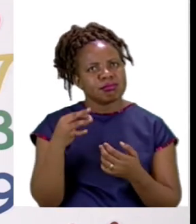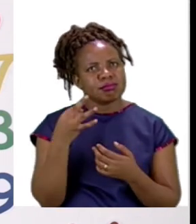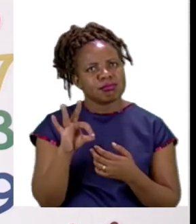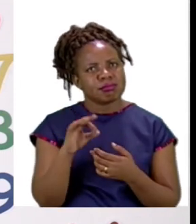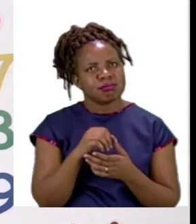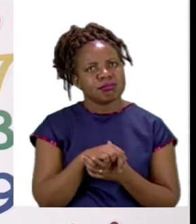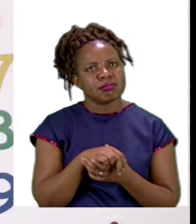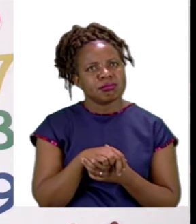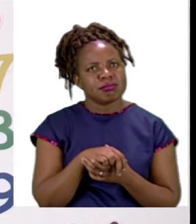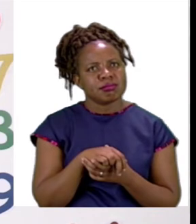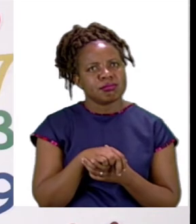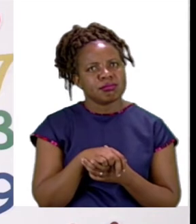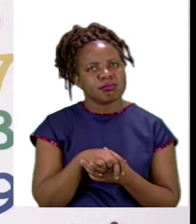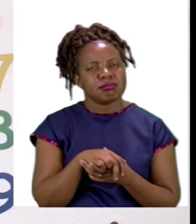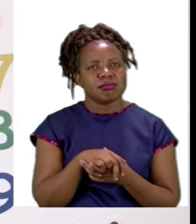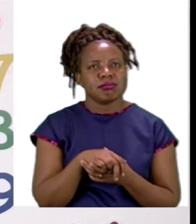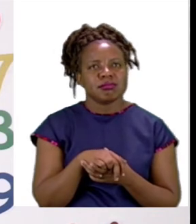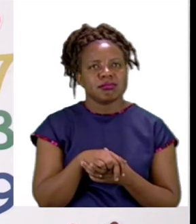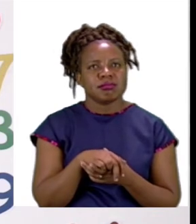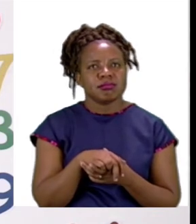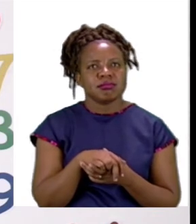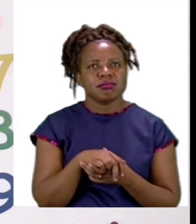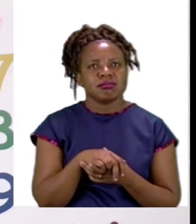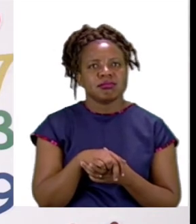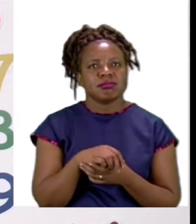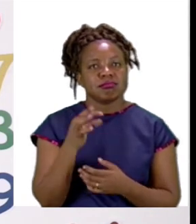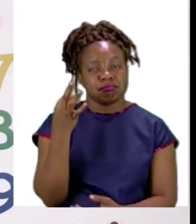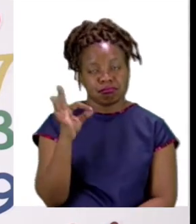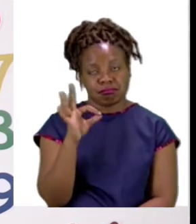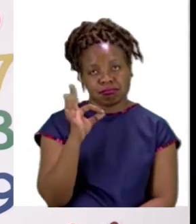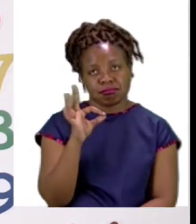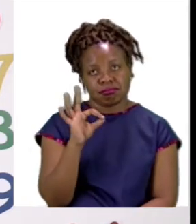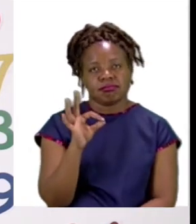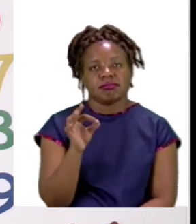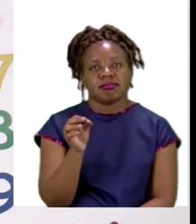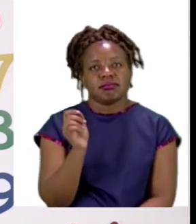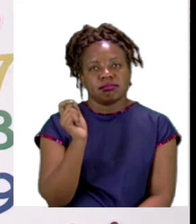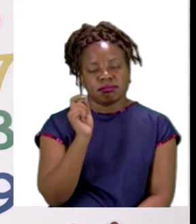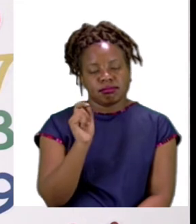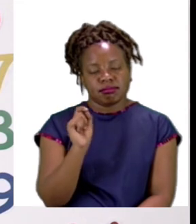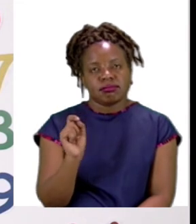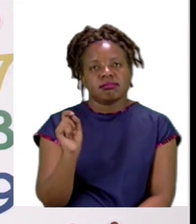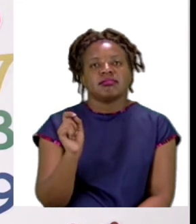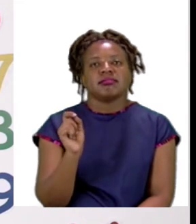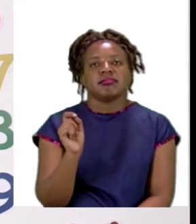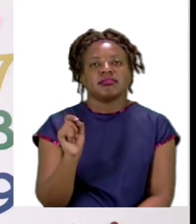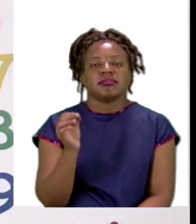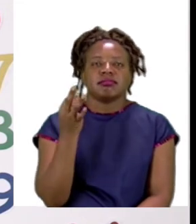the answer, and the answer now is 9. So I will put my